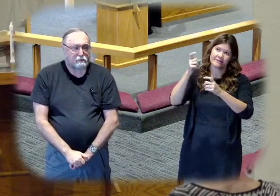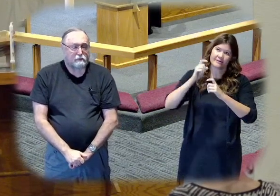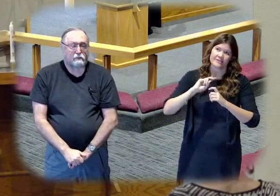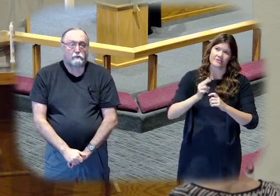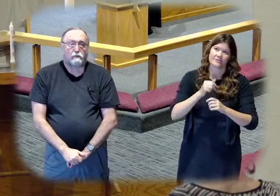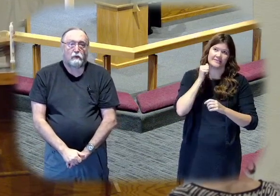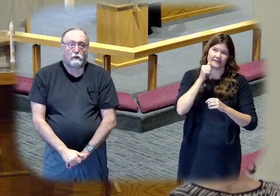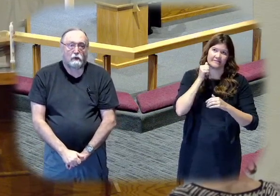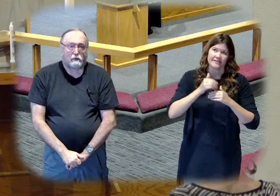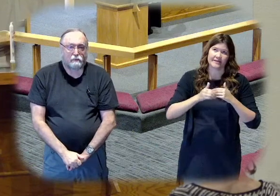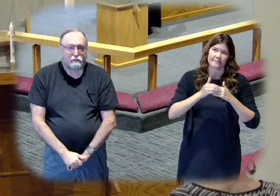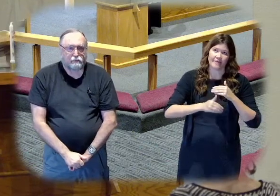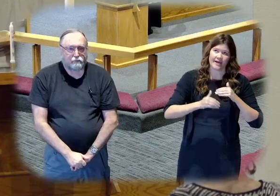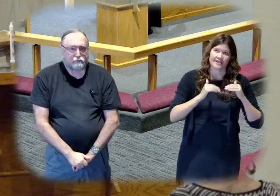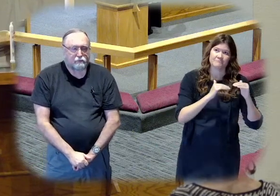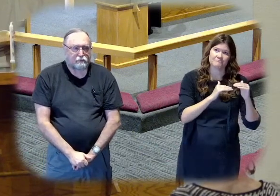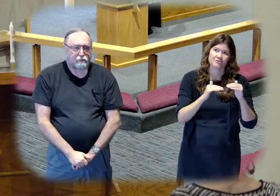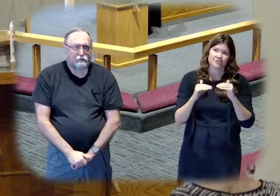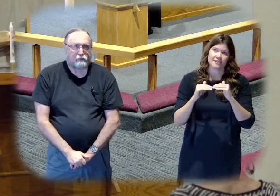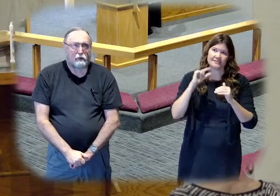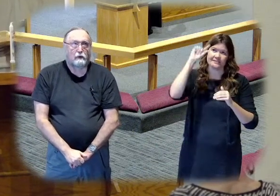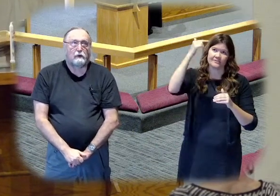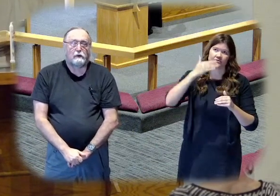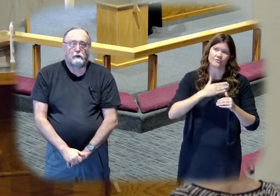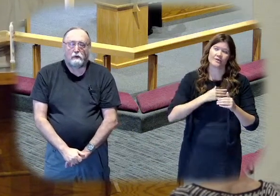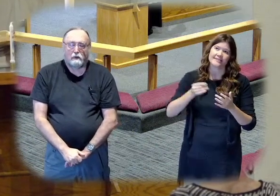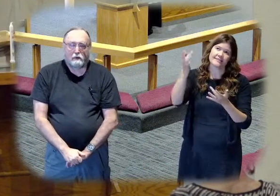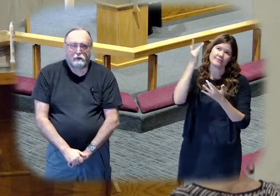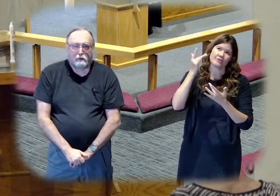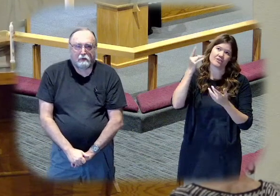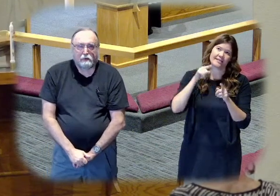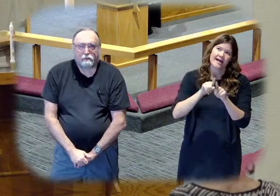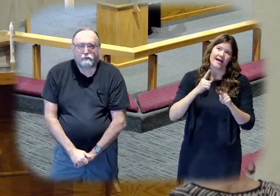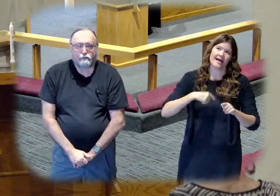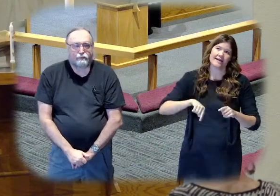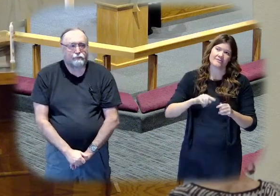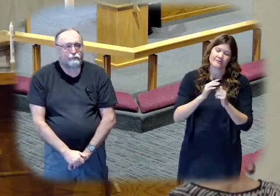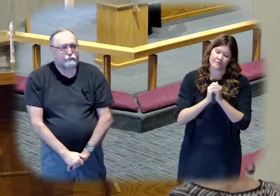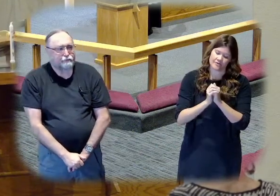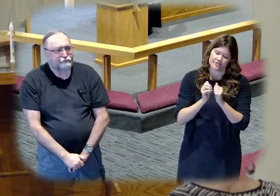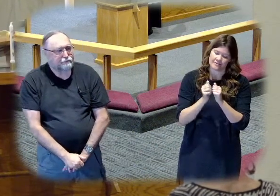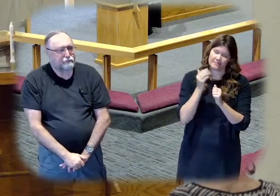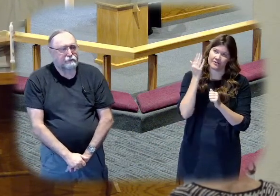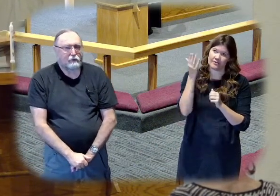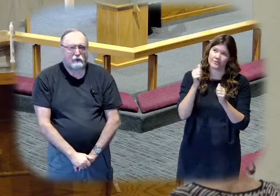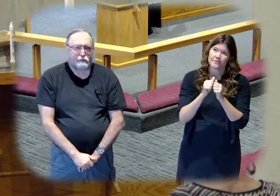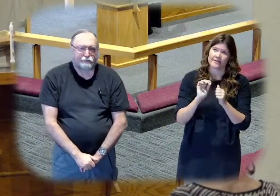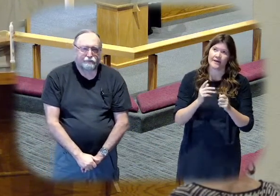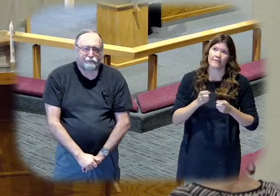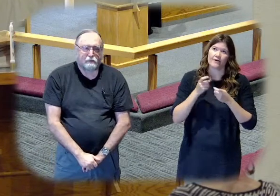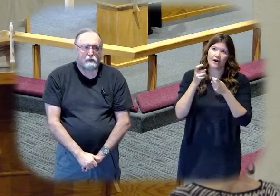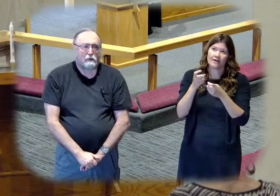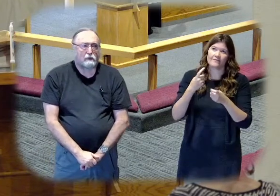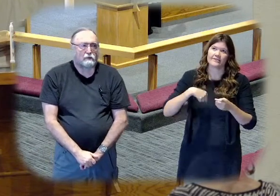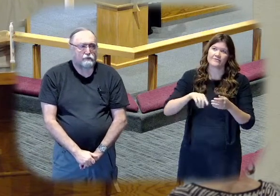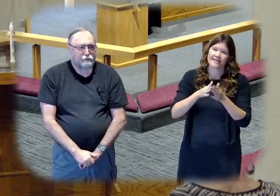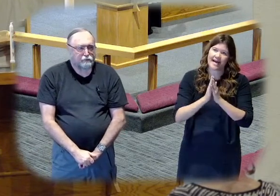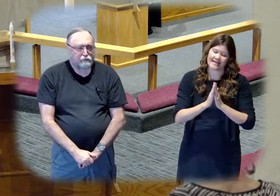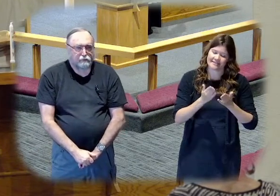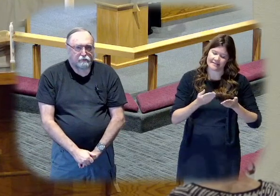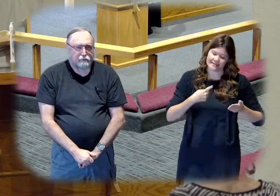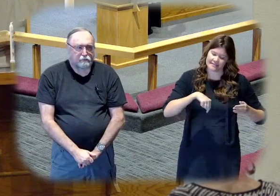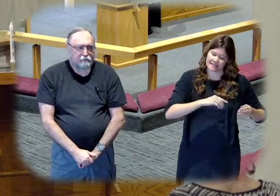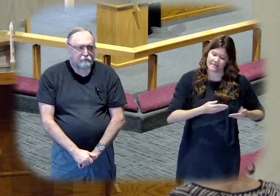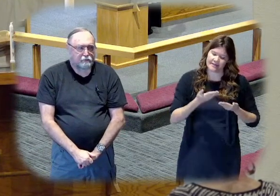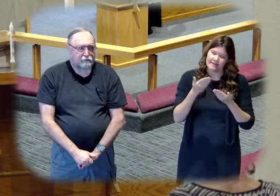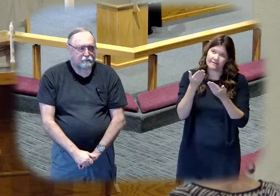provides justice, grace, and mercy. And as we worship you with our tithes and our offerings, Lord, we ask that what we bring would be pleasing